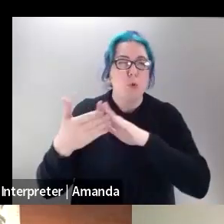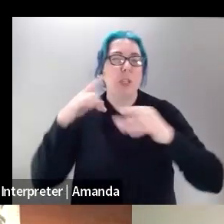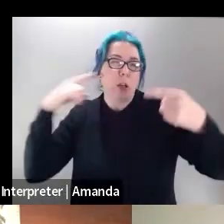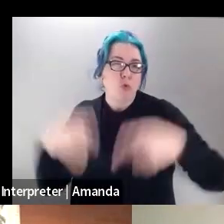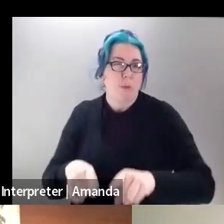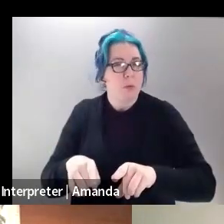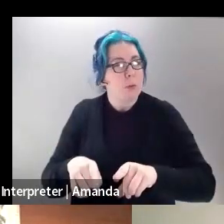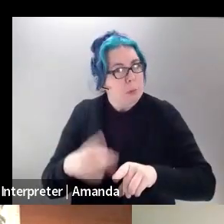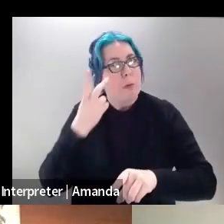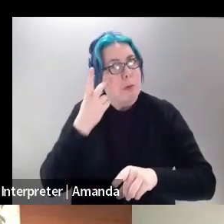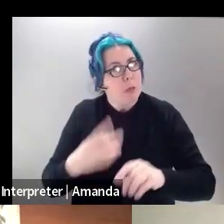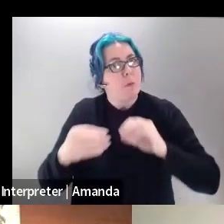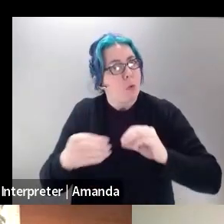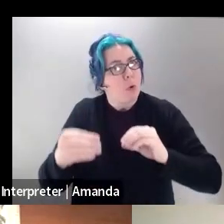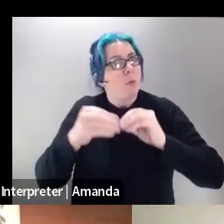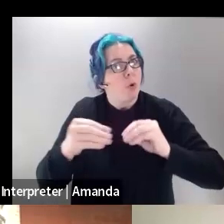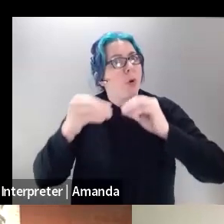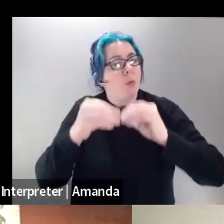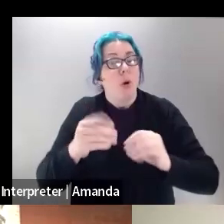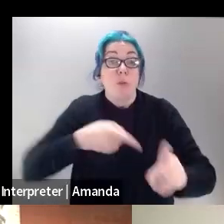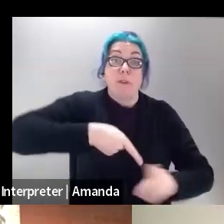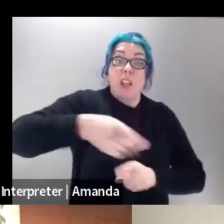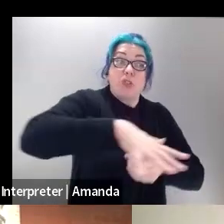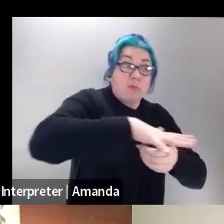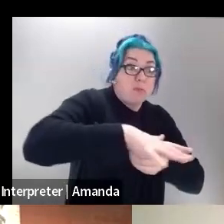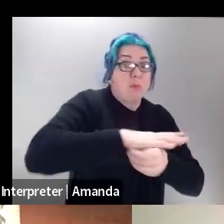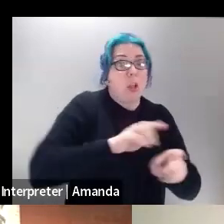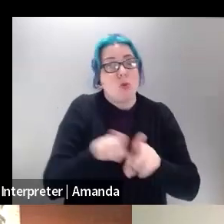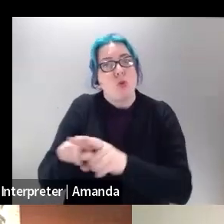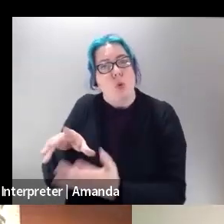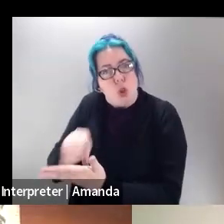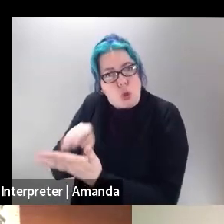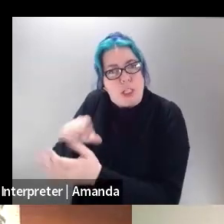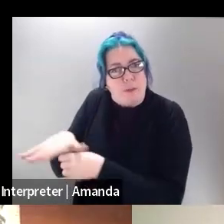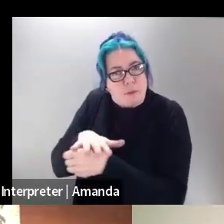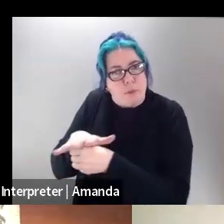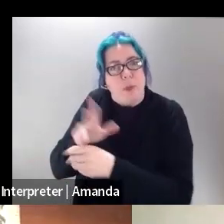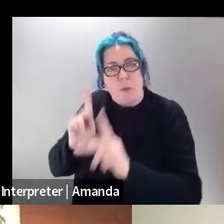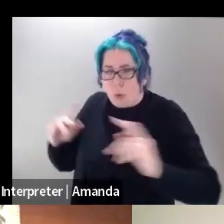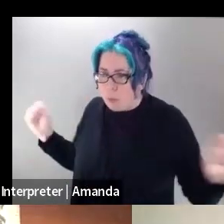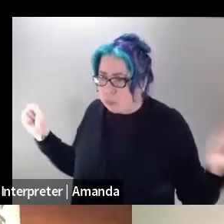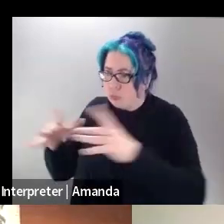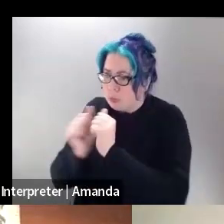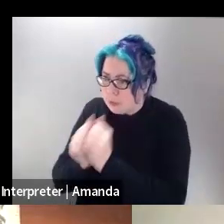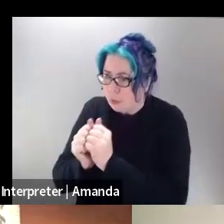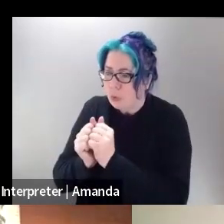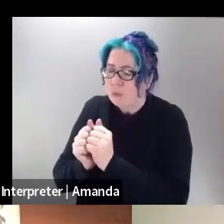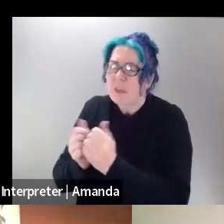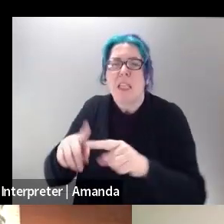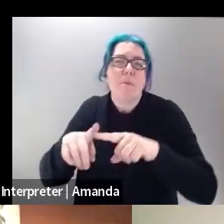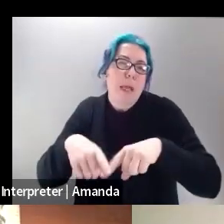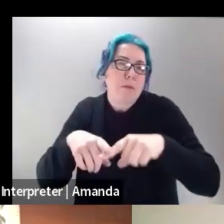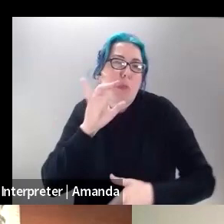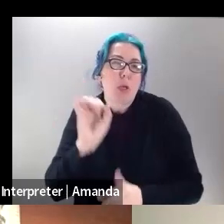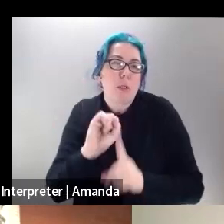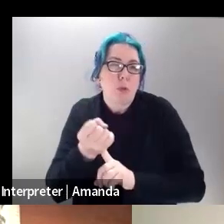professional settings and learning environments. I think it depends on where you are, where you're located